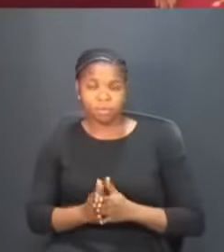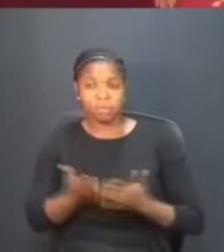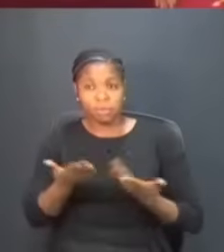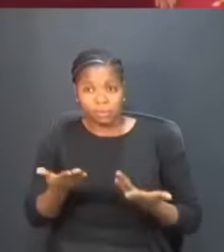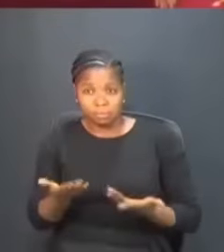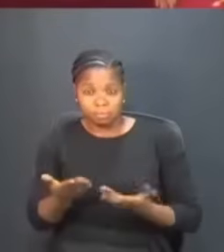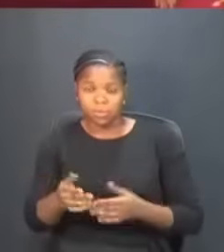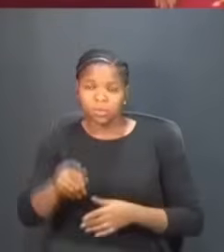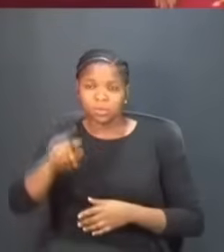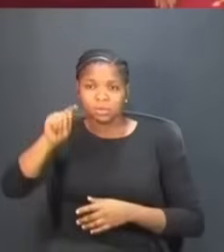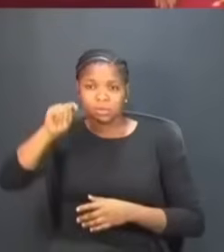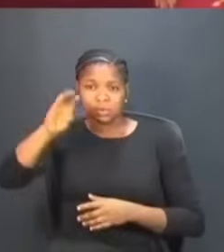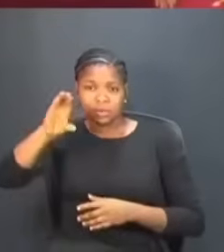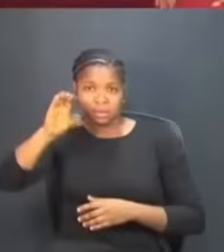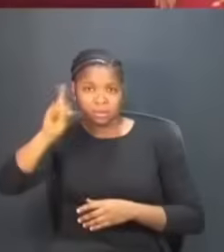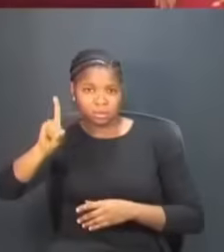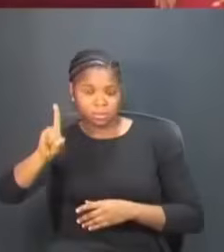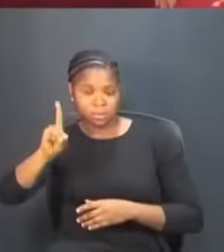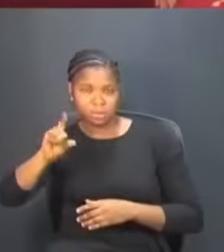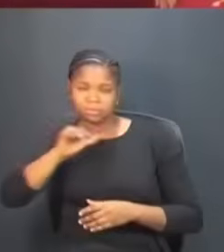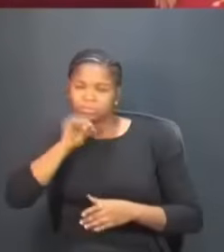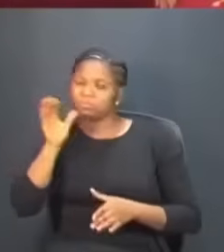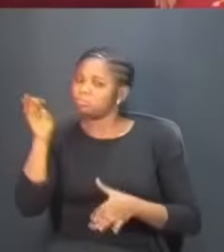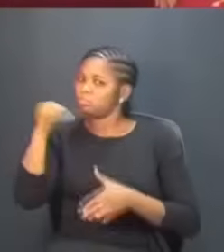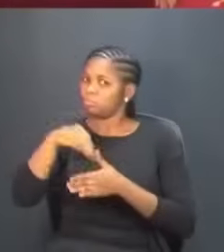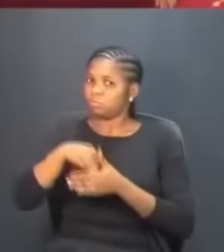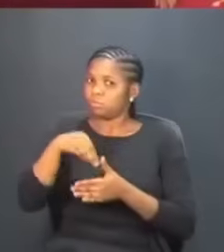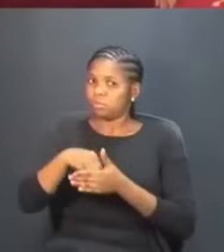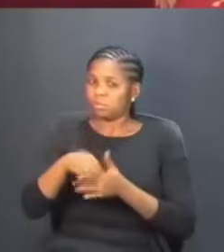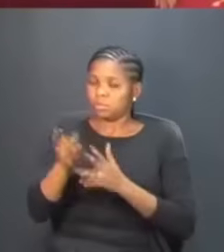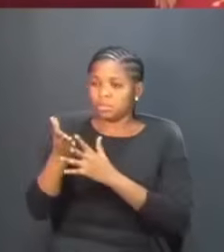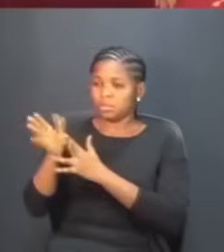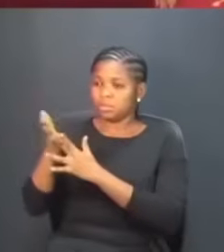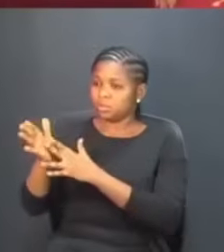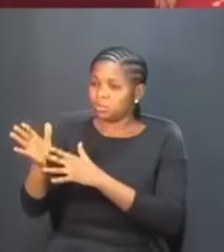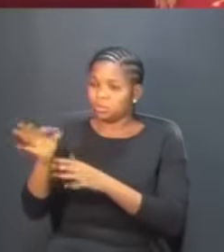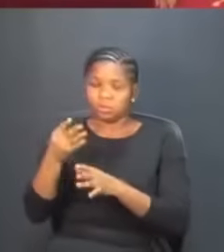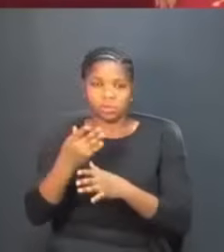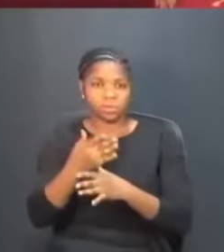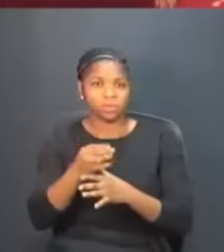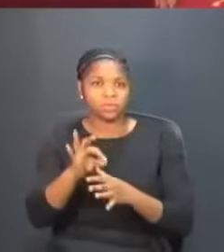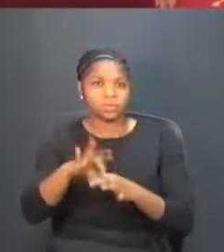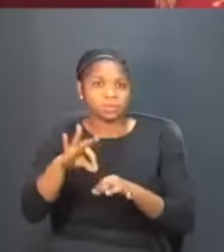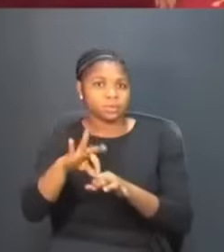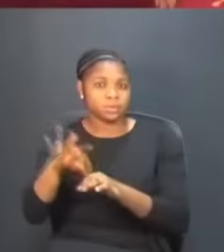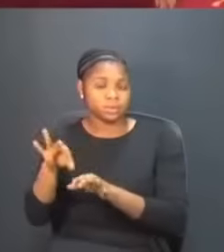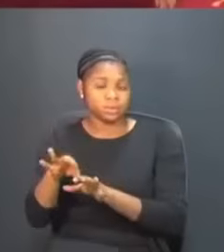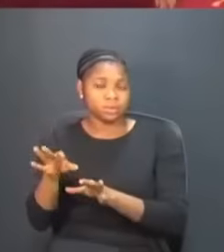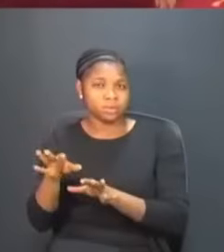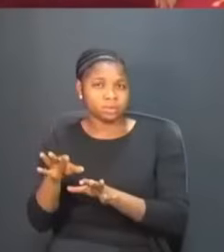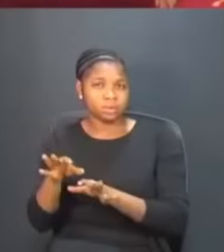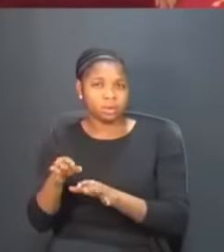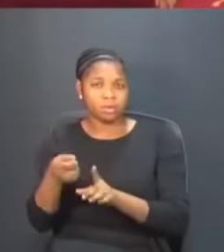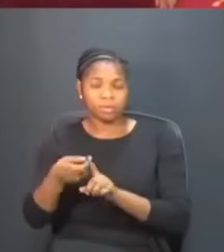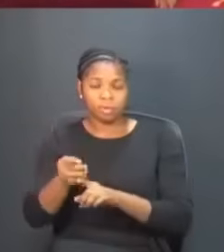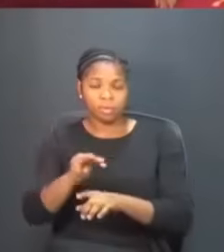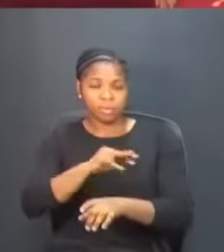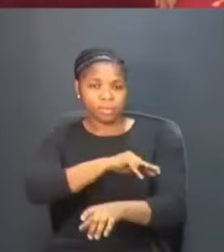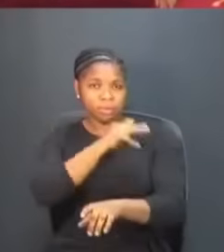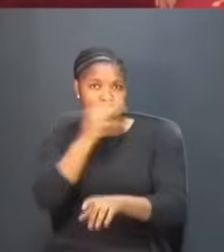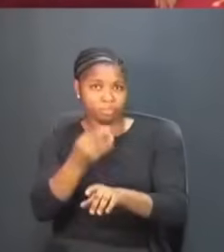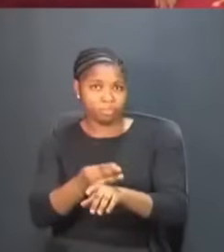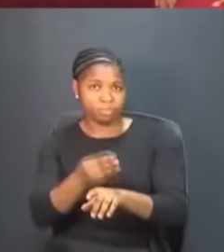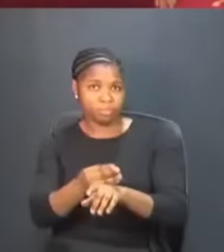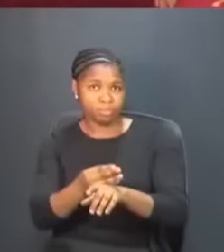not involved in the distribution of seedlings by the Minerals Commission, the